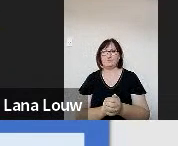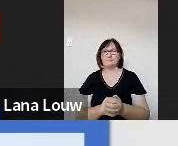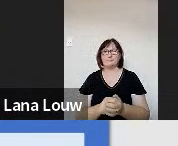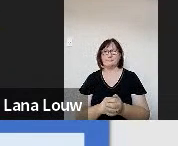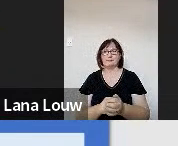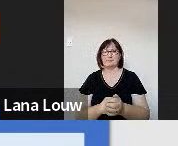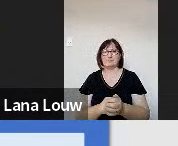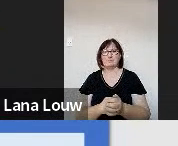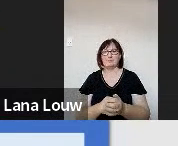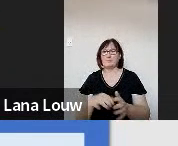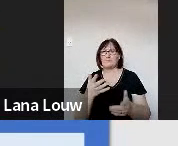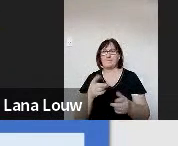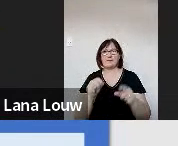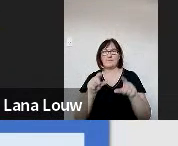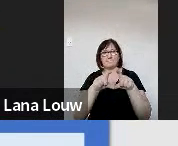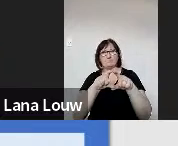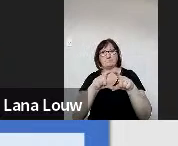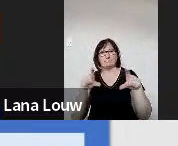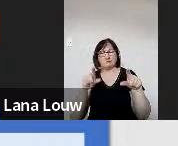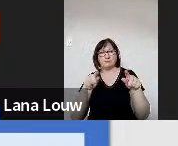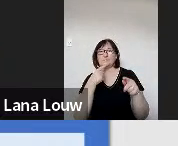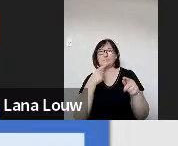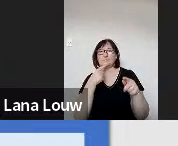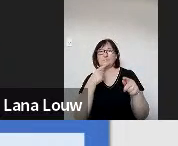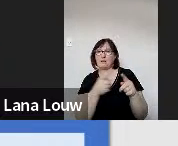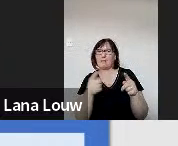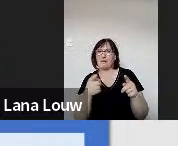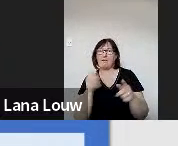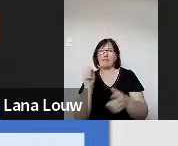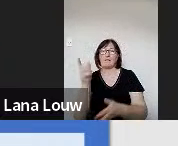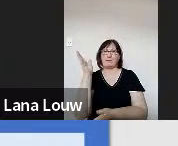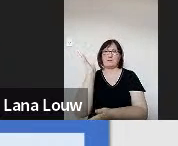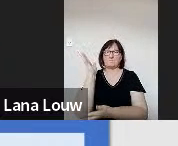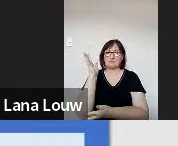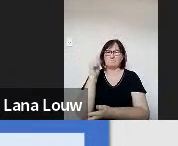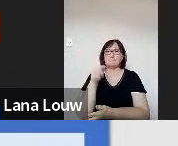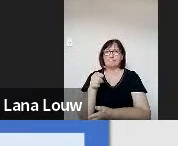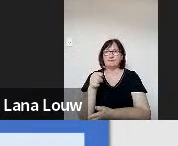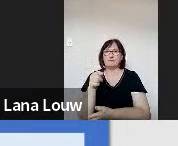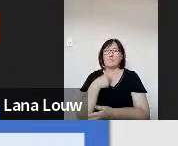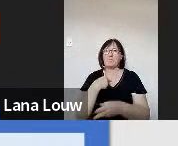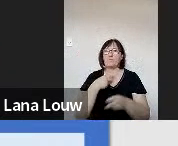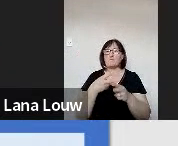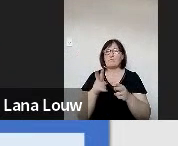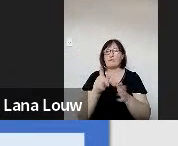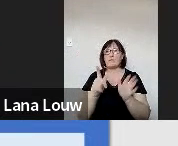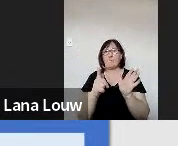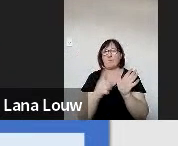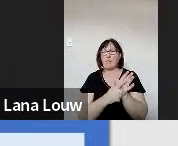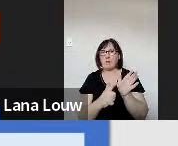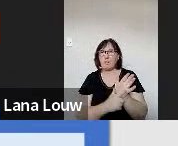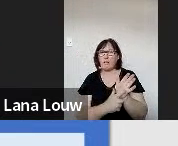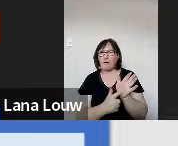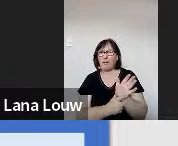us during the presentation, where we will be referring to legal provisions and any